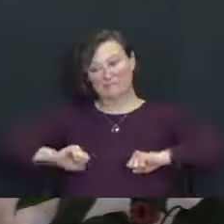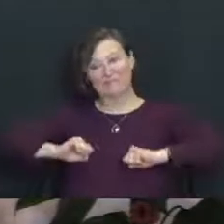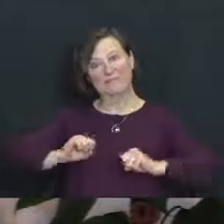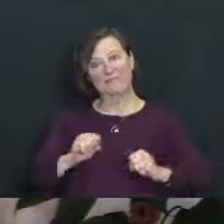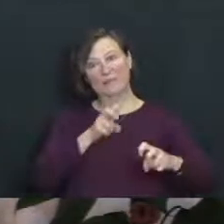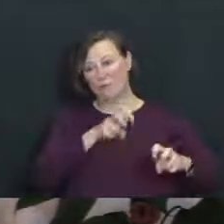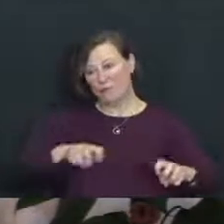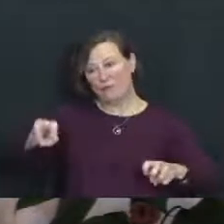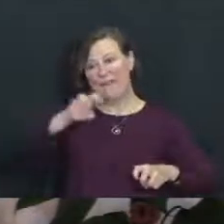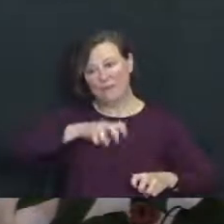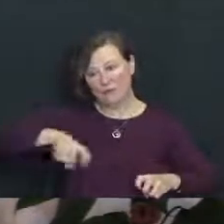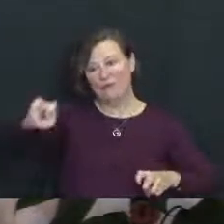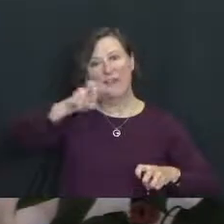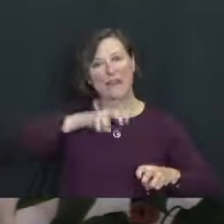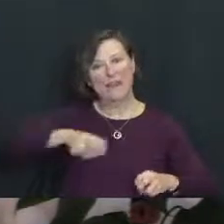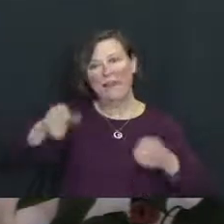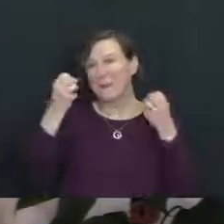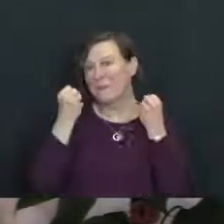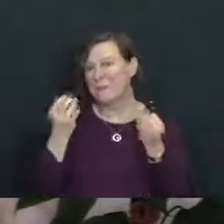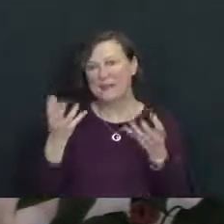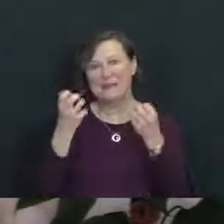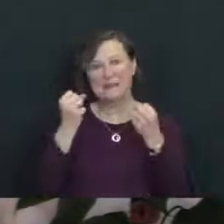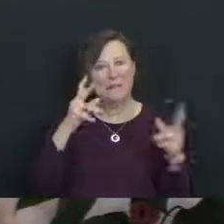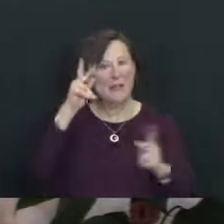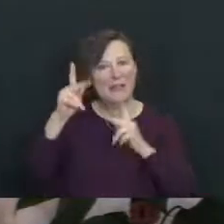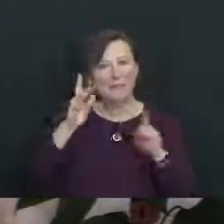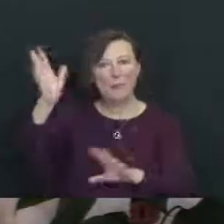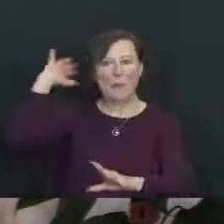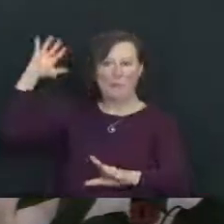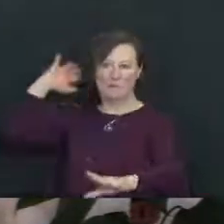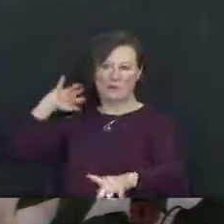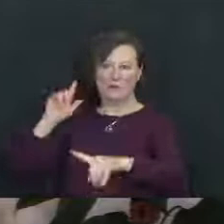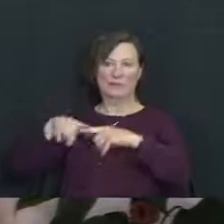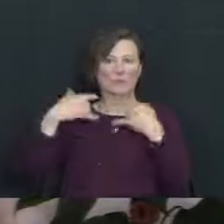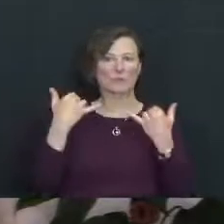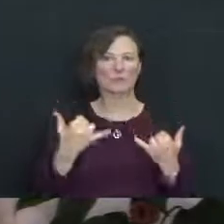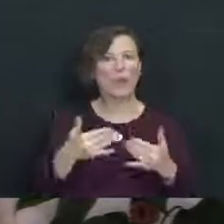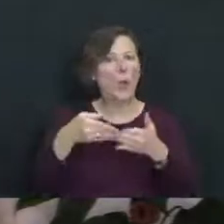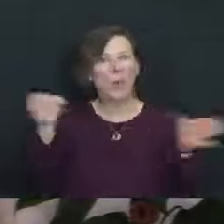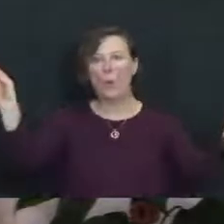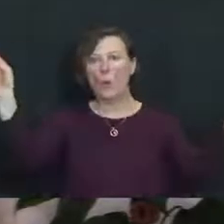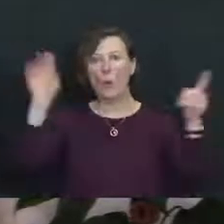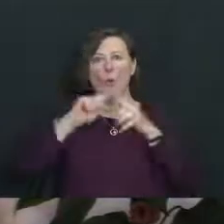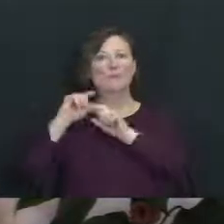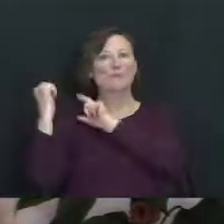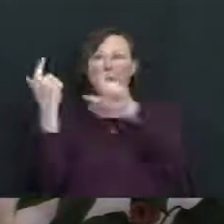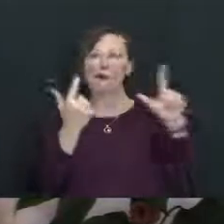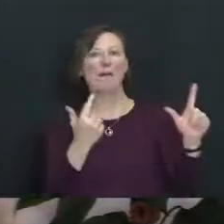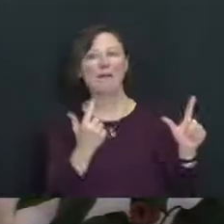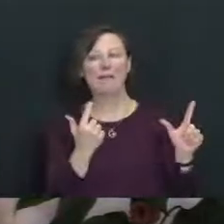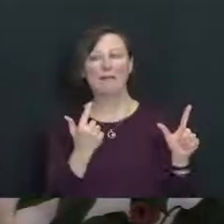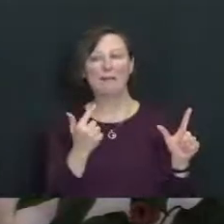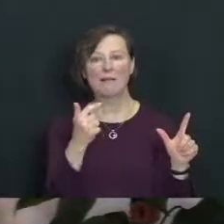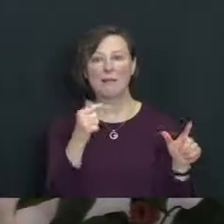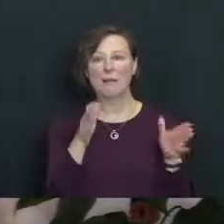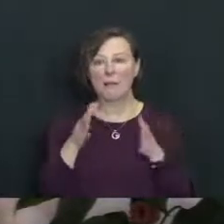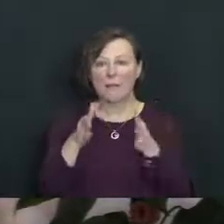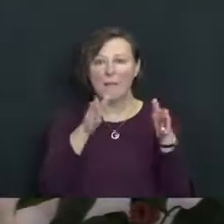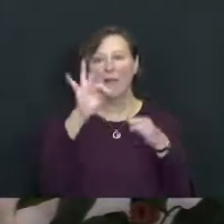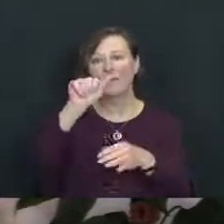by countless souls, past and present. It's open to one and all. It's the path of agape love,